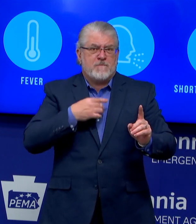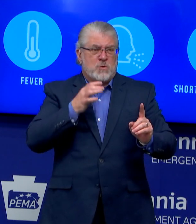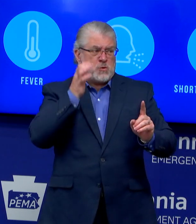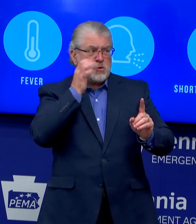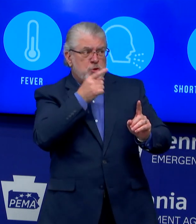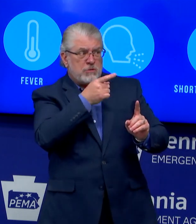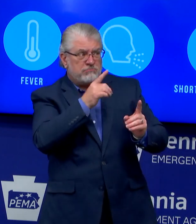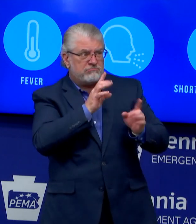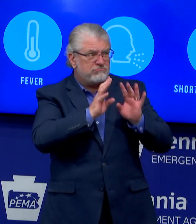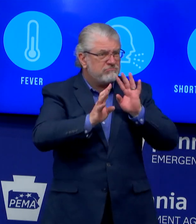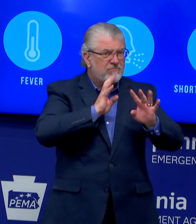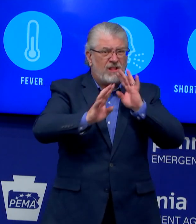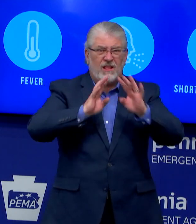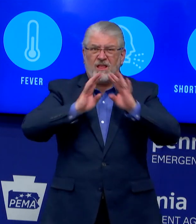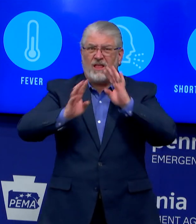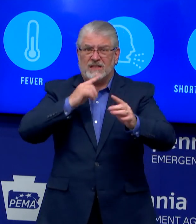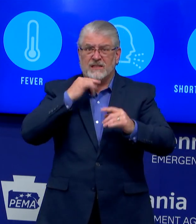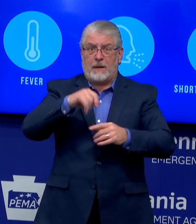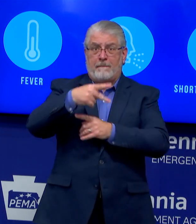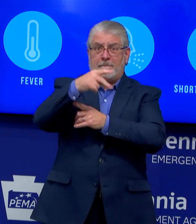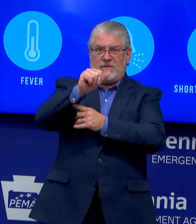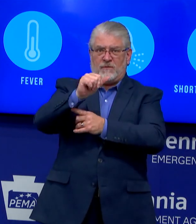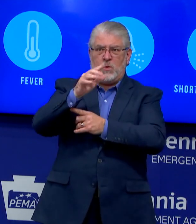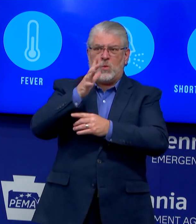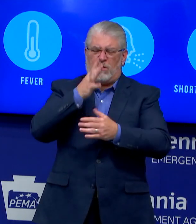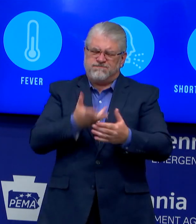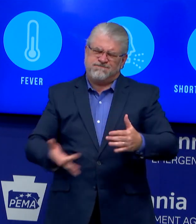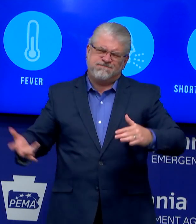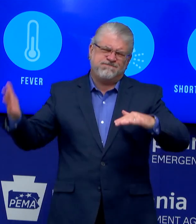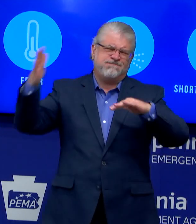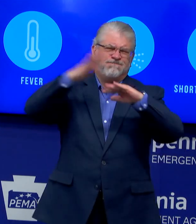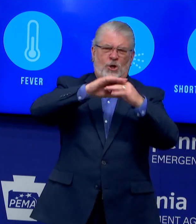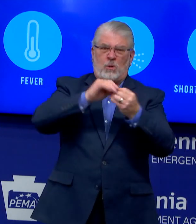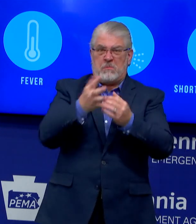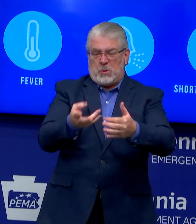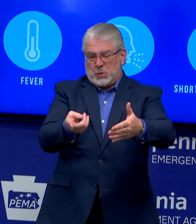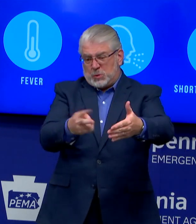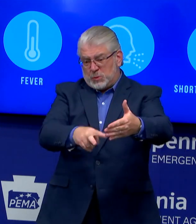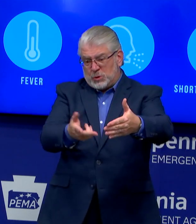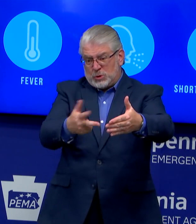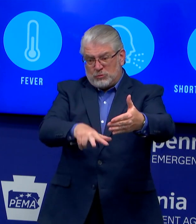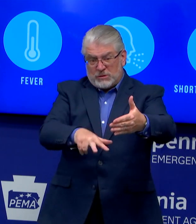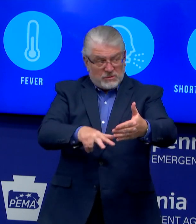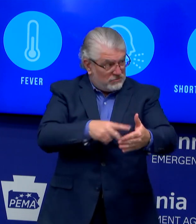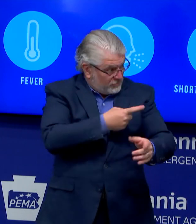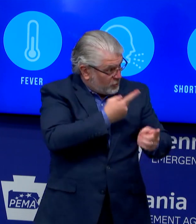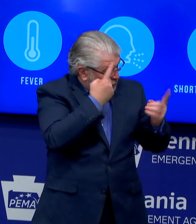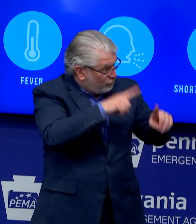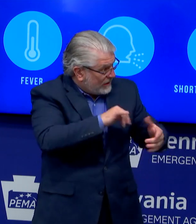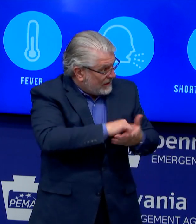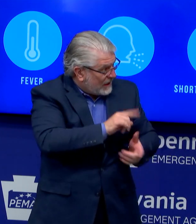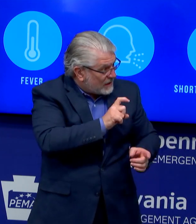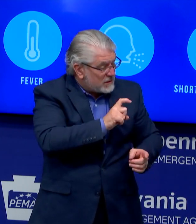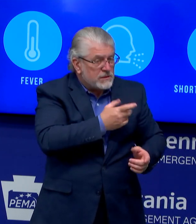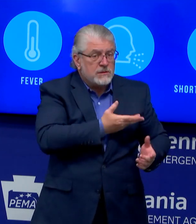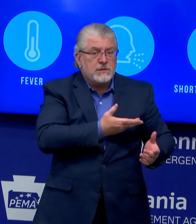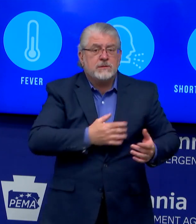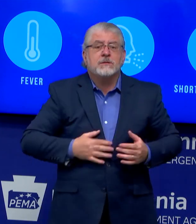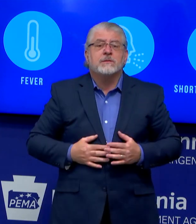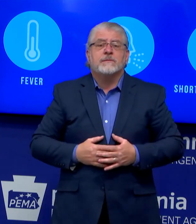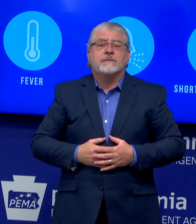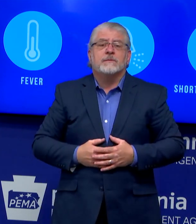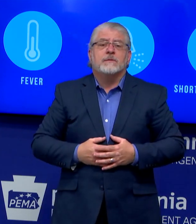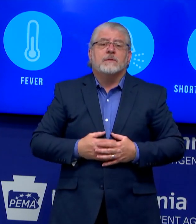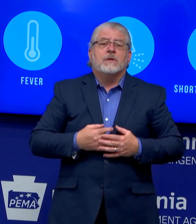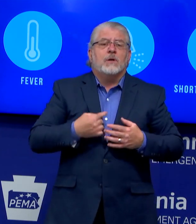at models from the University of Pittsburgh. We've been looking at models from Penn, mostly about Philadelphia. We've looked at models from the